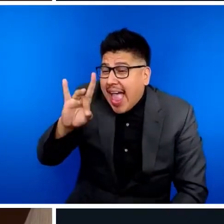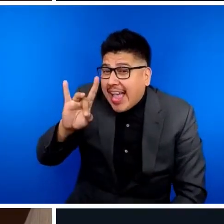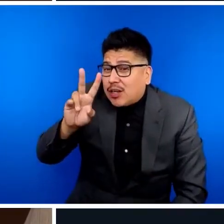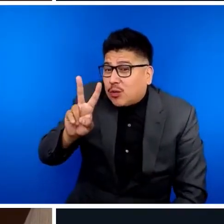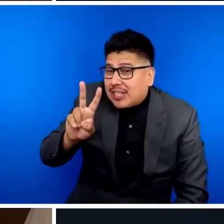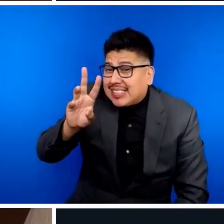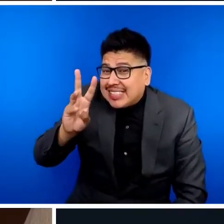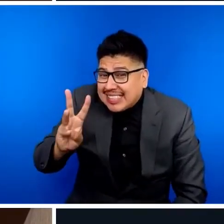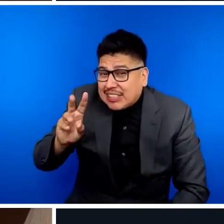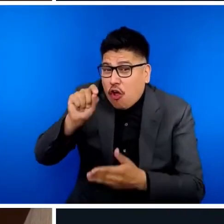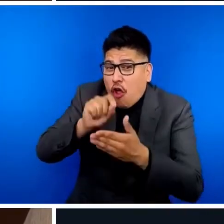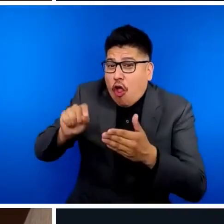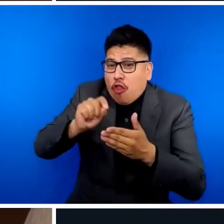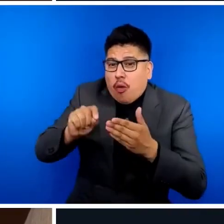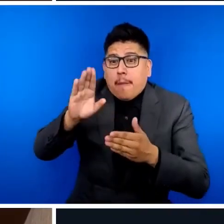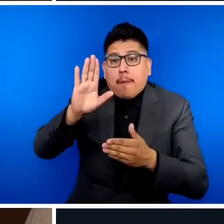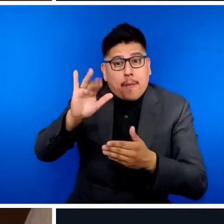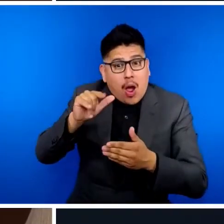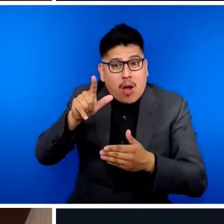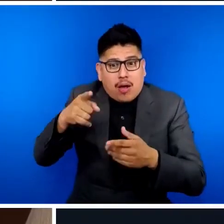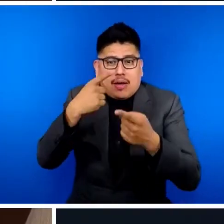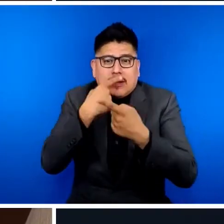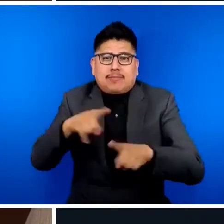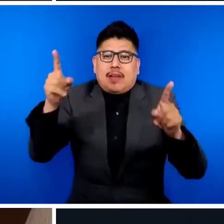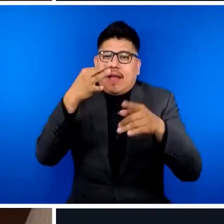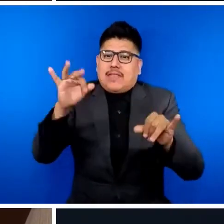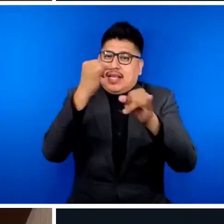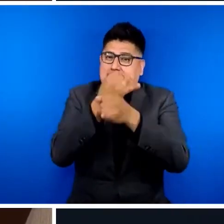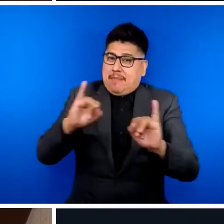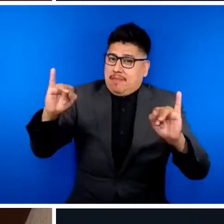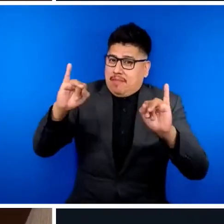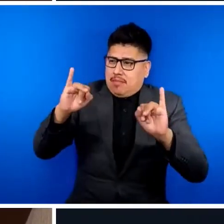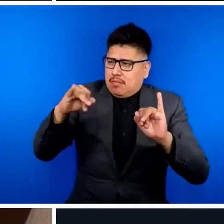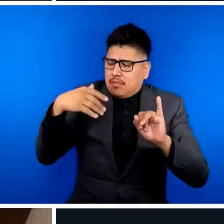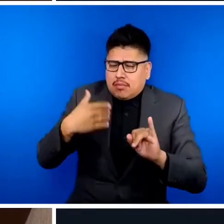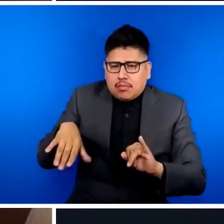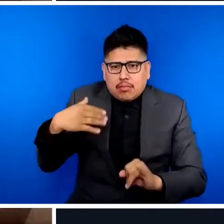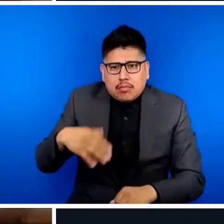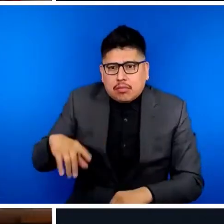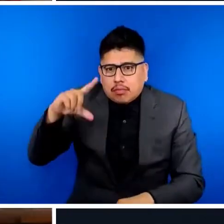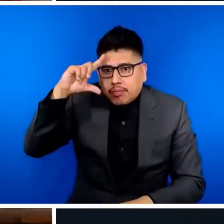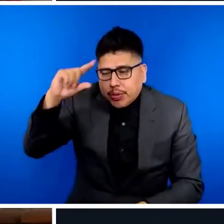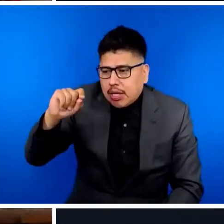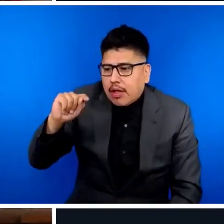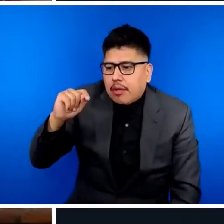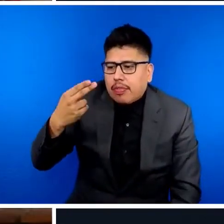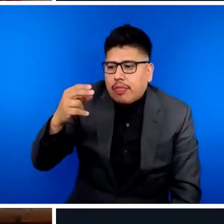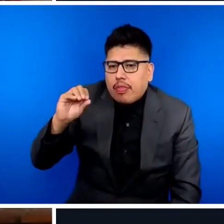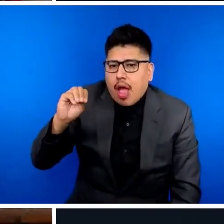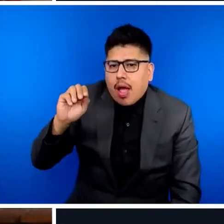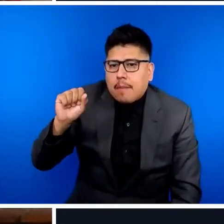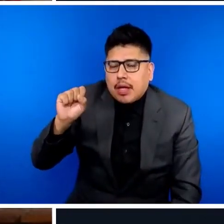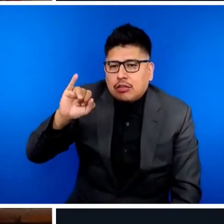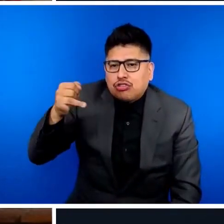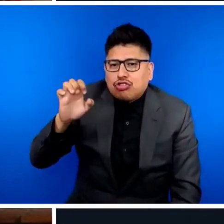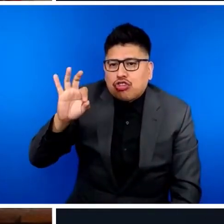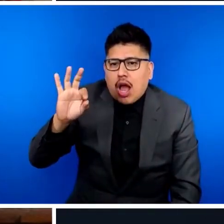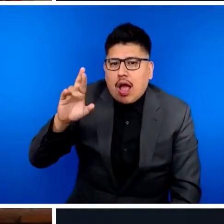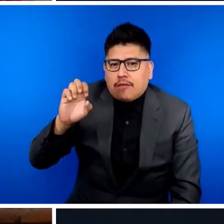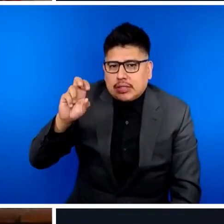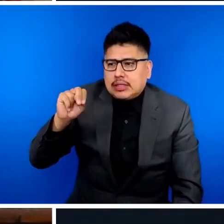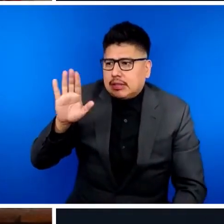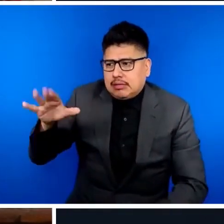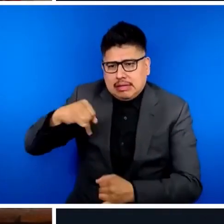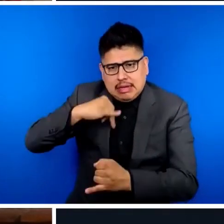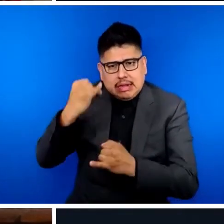Declaration of Independence, brilliant, Thomas Jefferson, drew his last breath. Just a